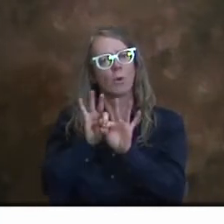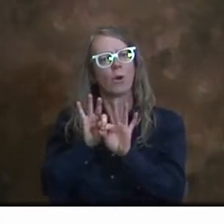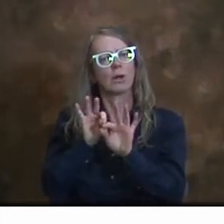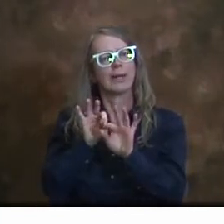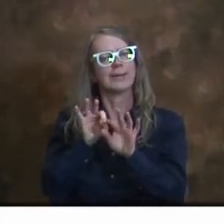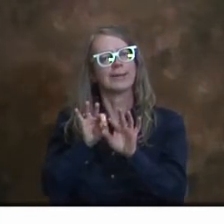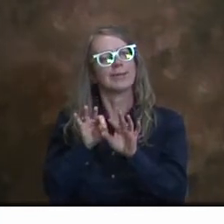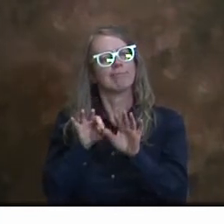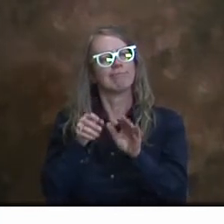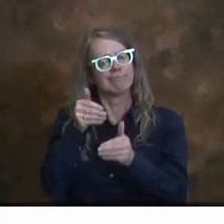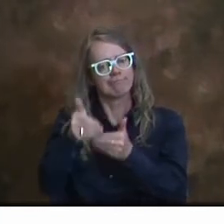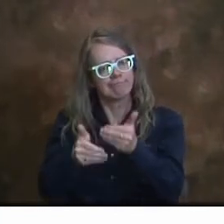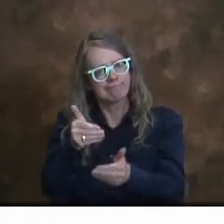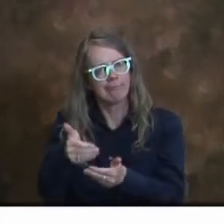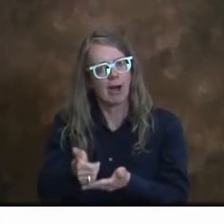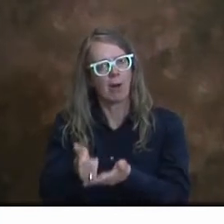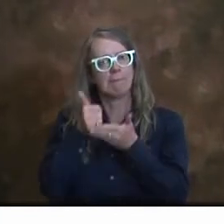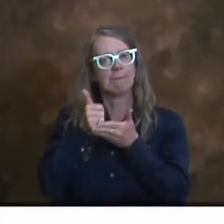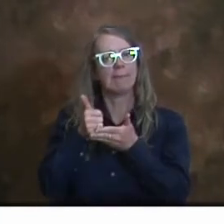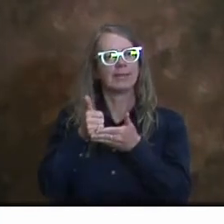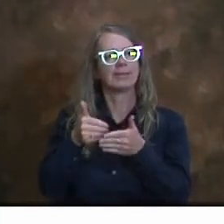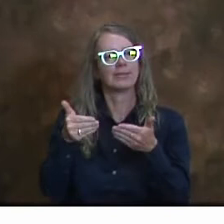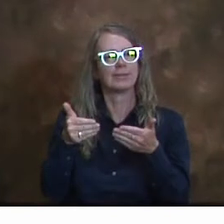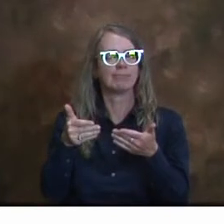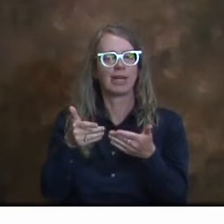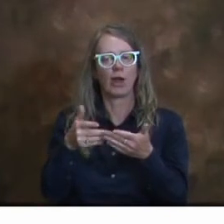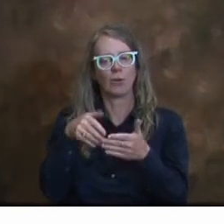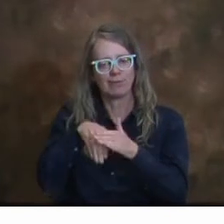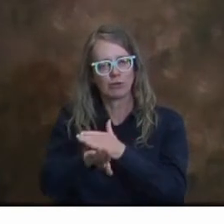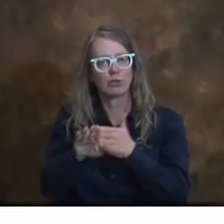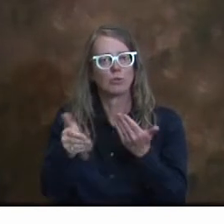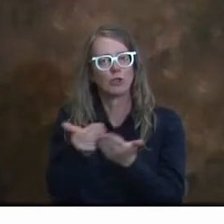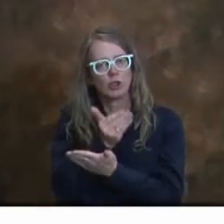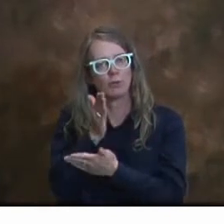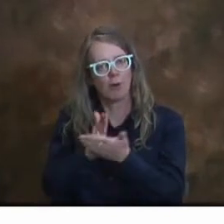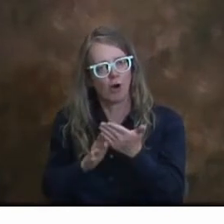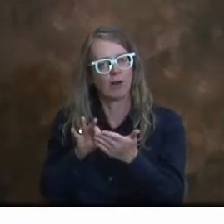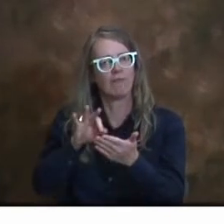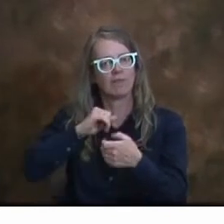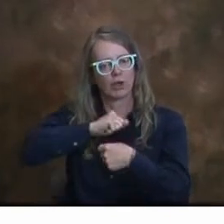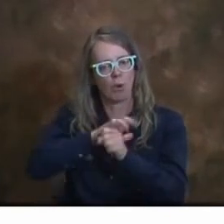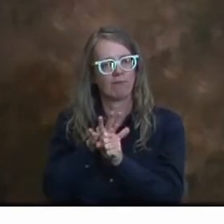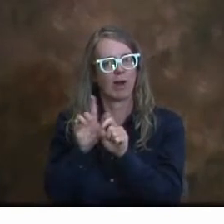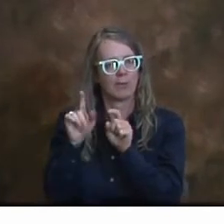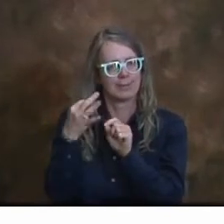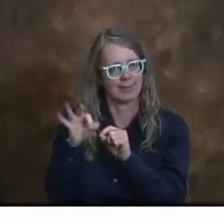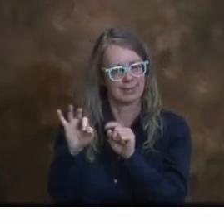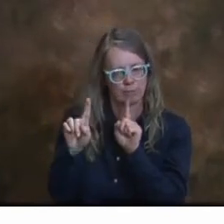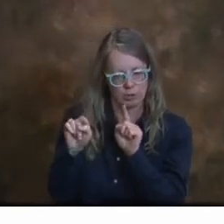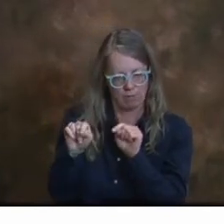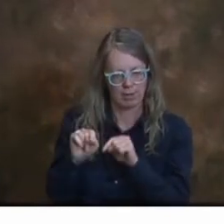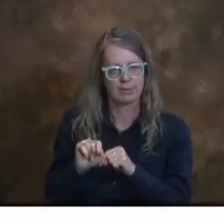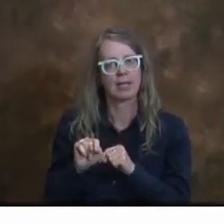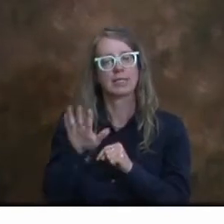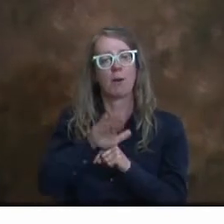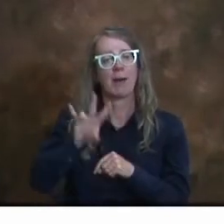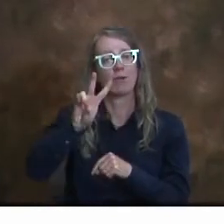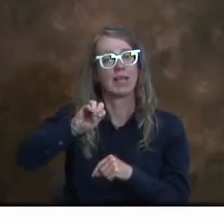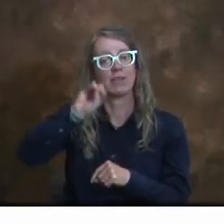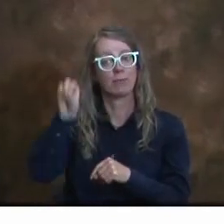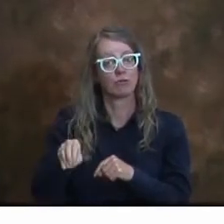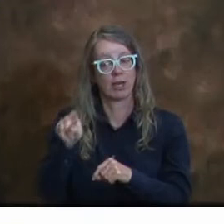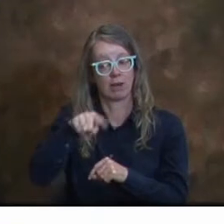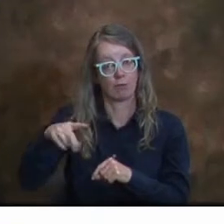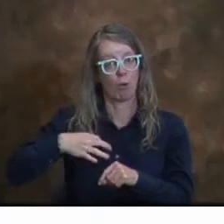the COVID-19 response. In particular, as vaccine, we have approximately 70% of our eligible